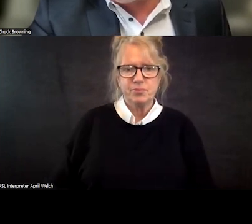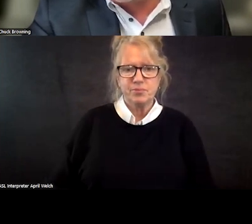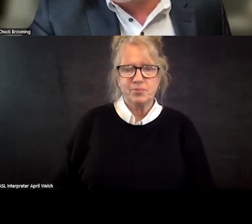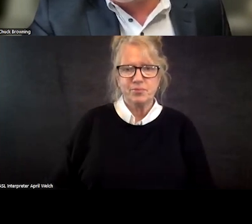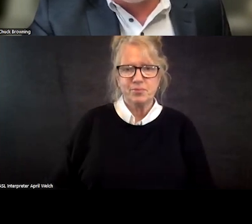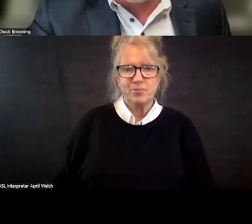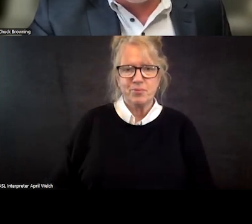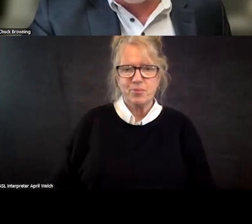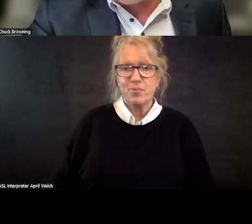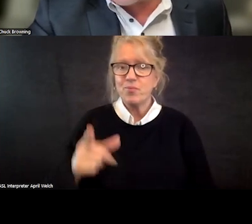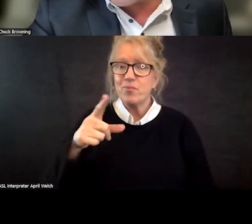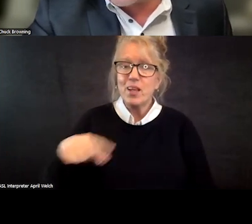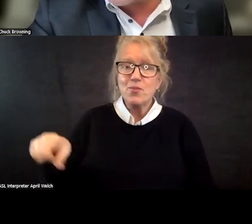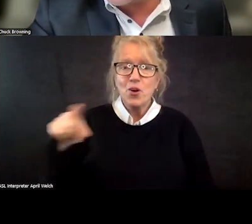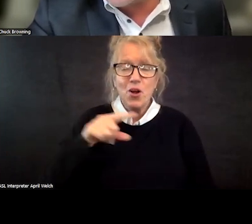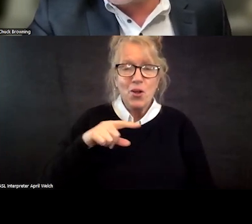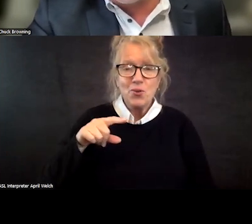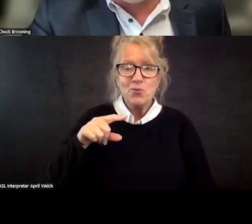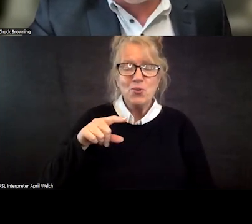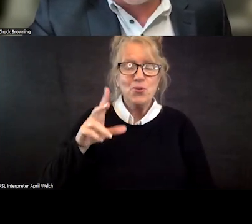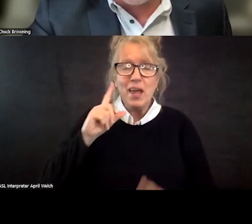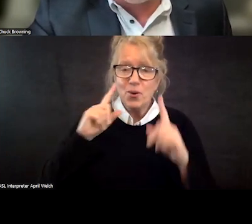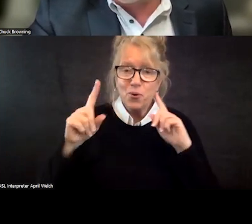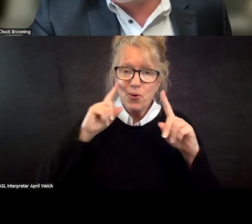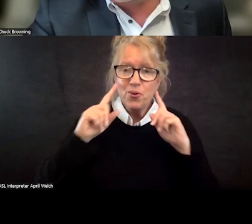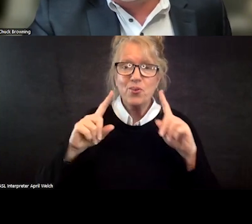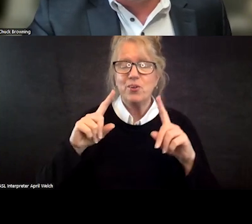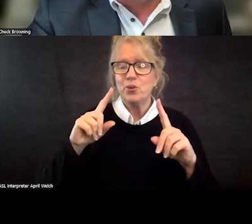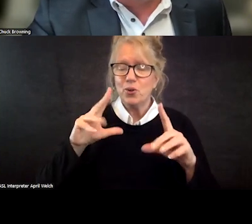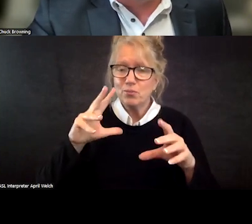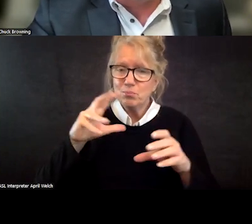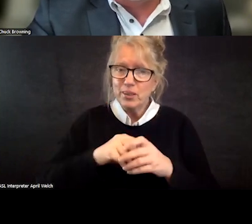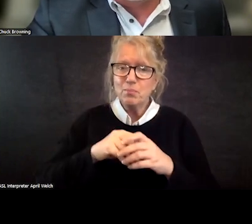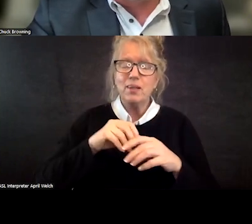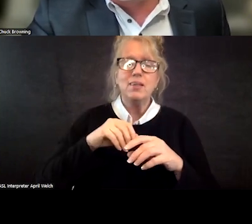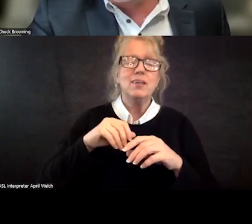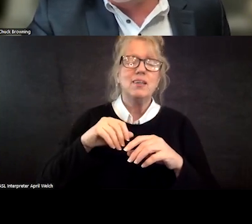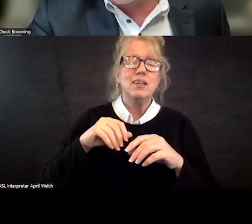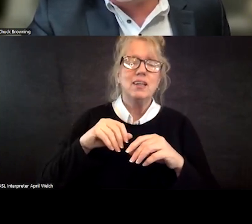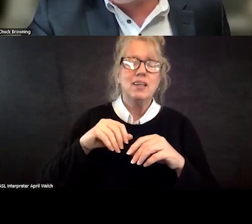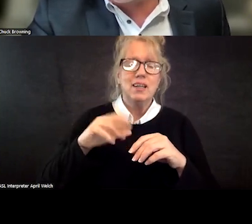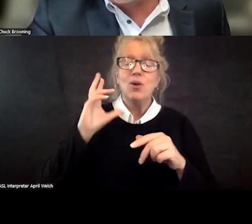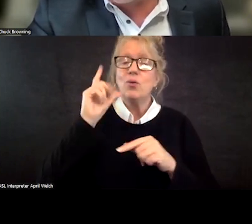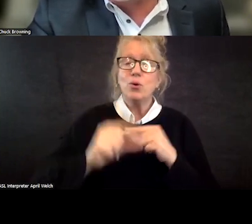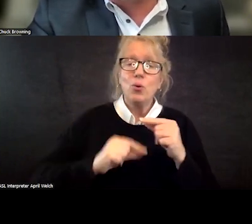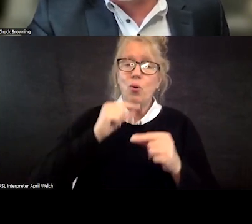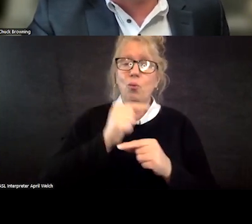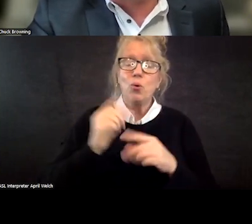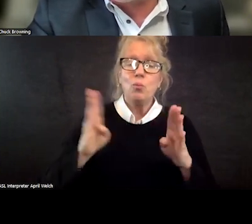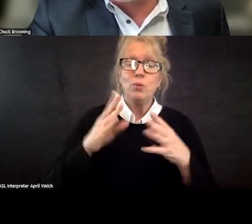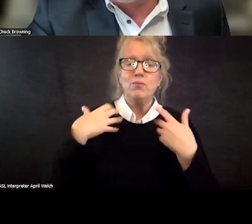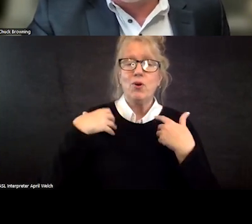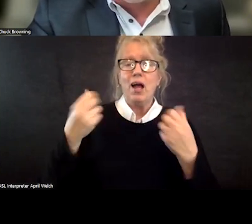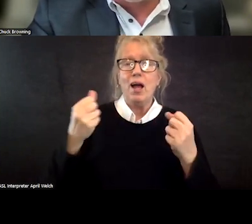And for all of you that were heard about or participated in the Global Behavioral Health